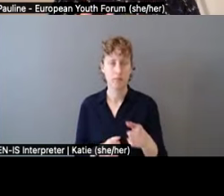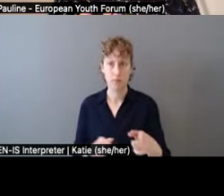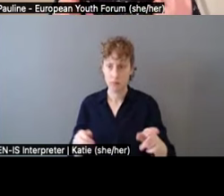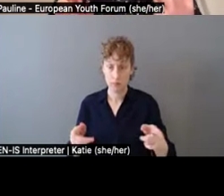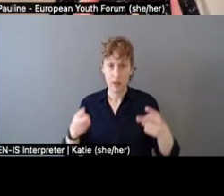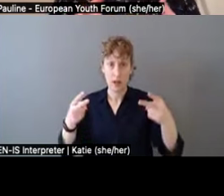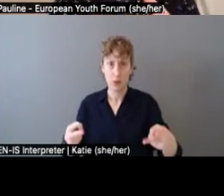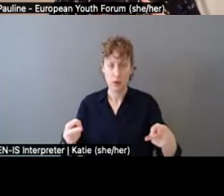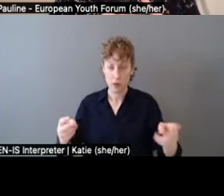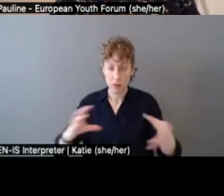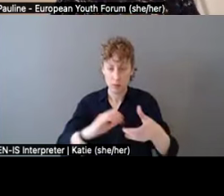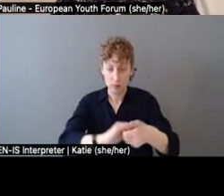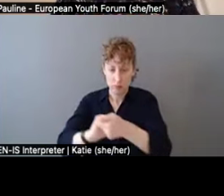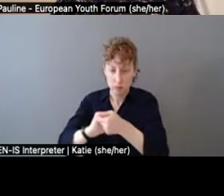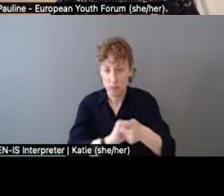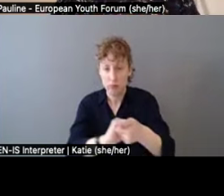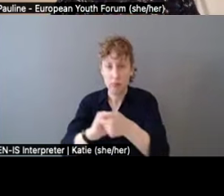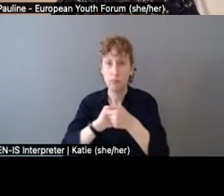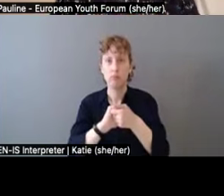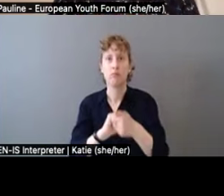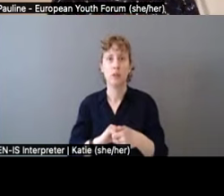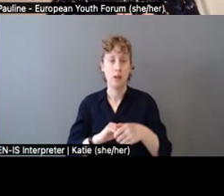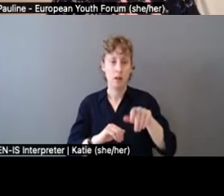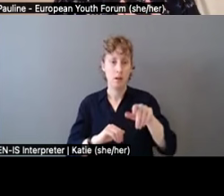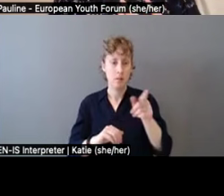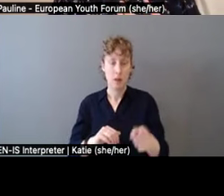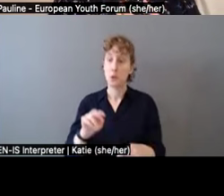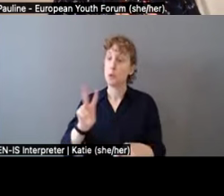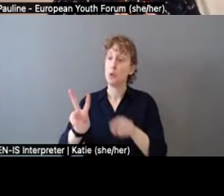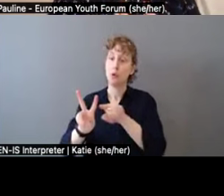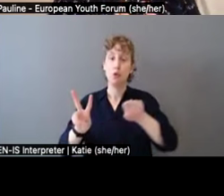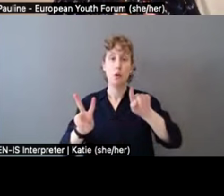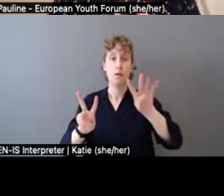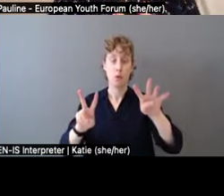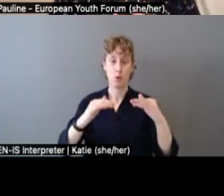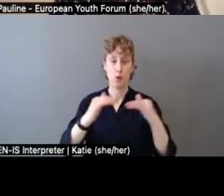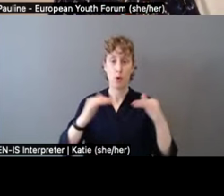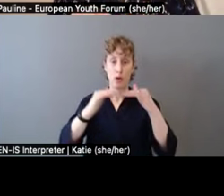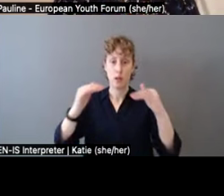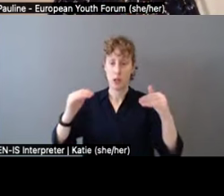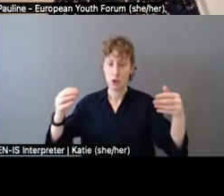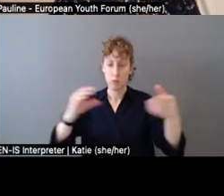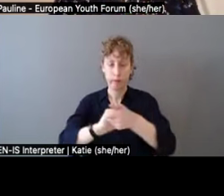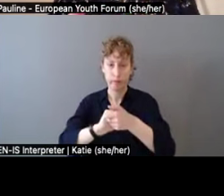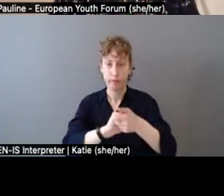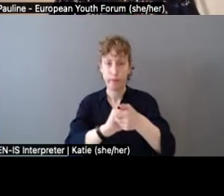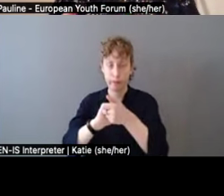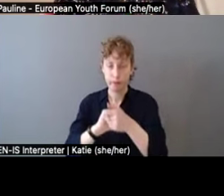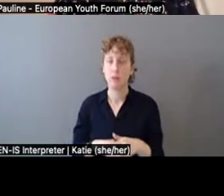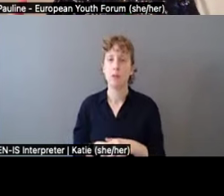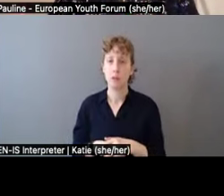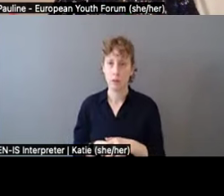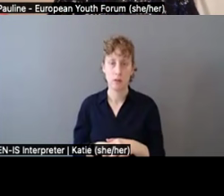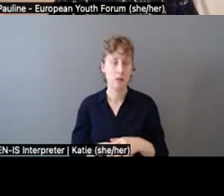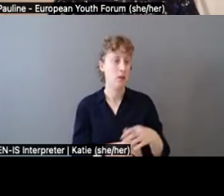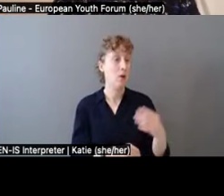need to apply with minimum 2 organizations and maximum 4, with representation from at least 1 African